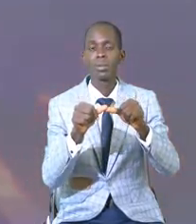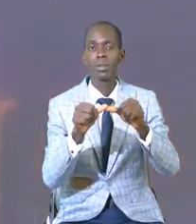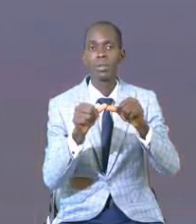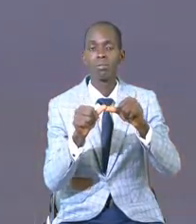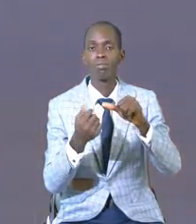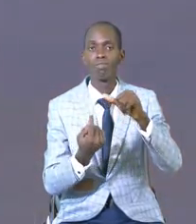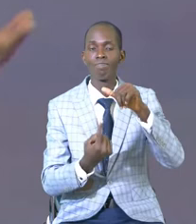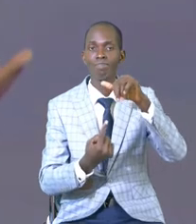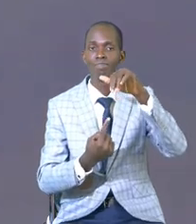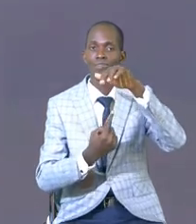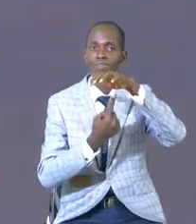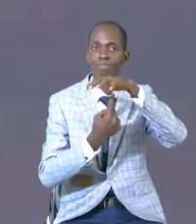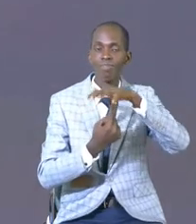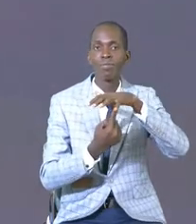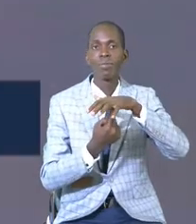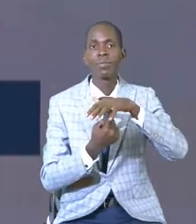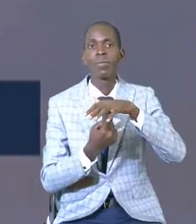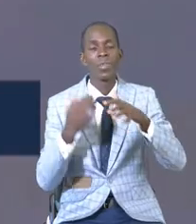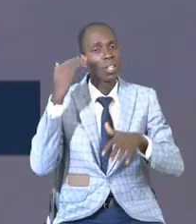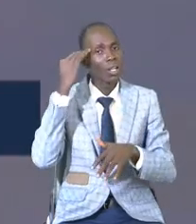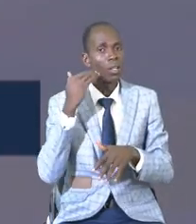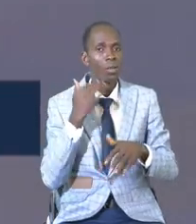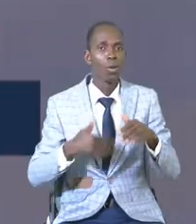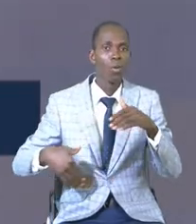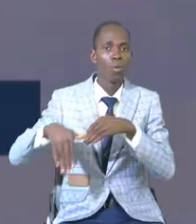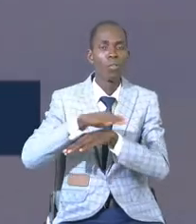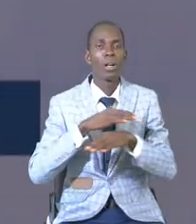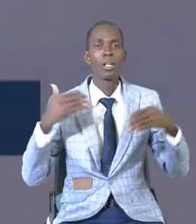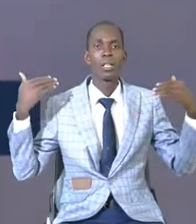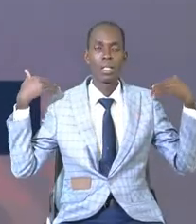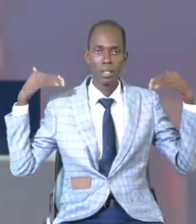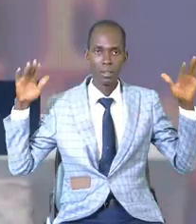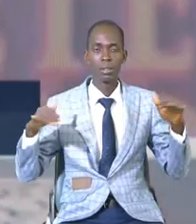supremacy above angels. Now, follow me.